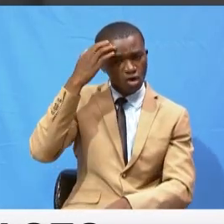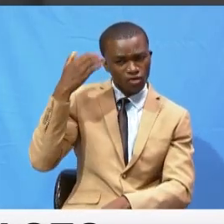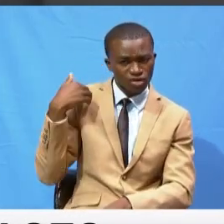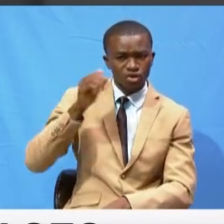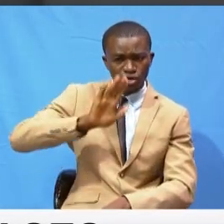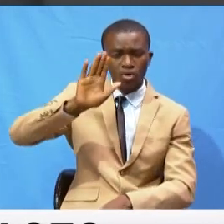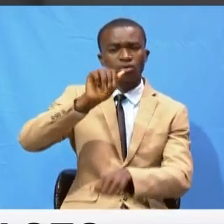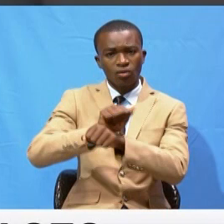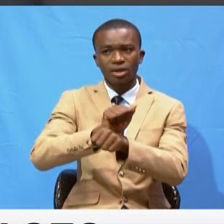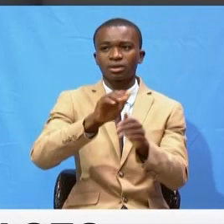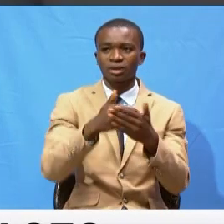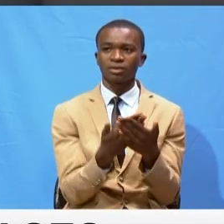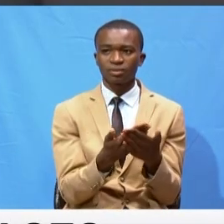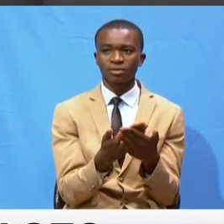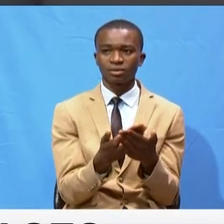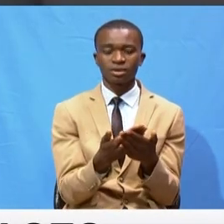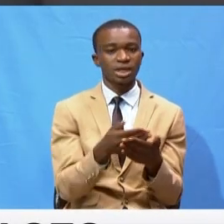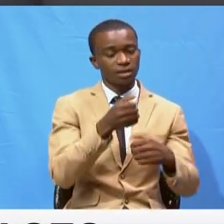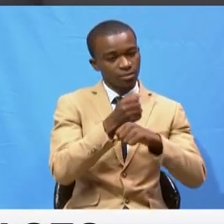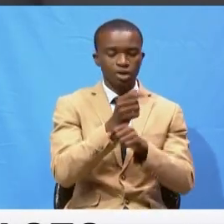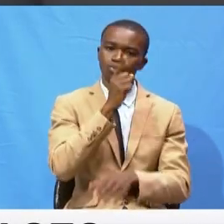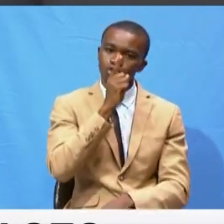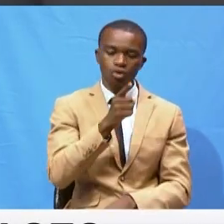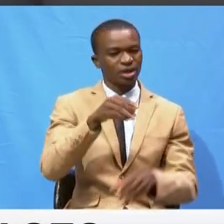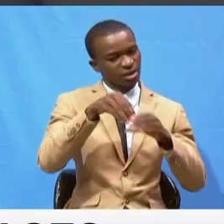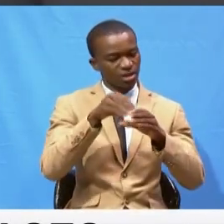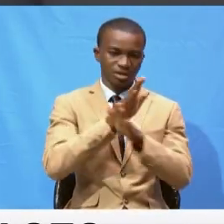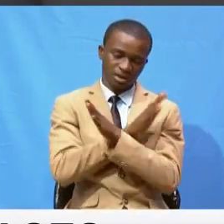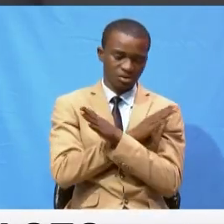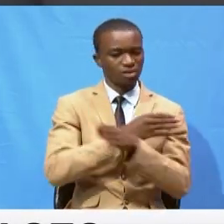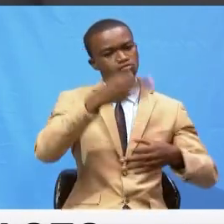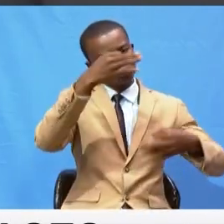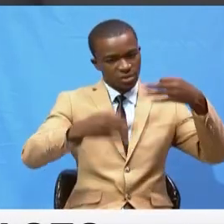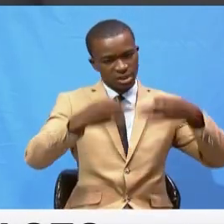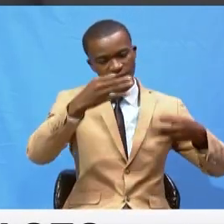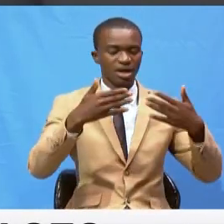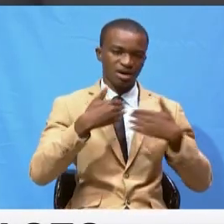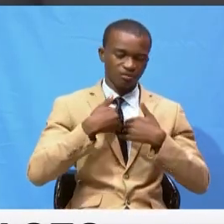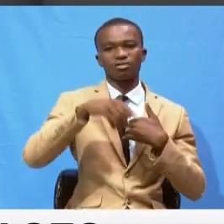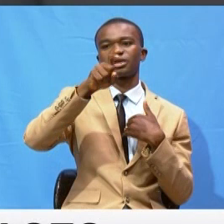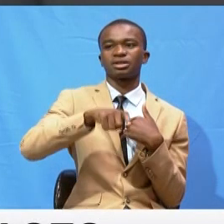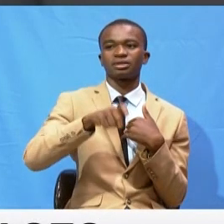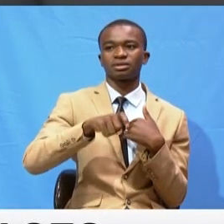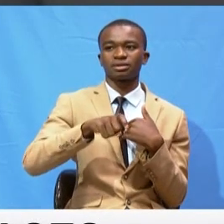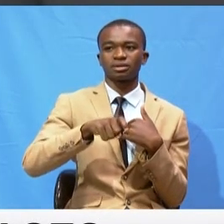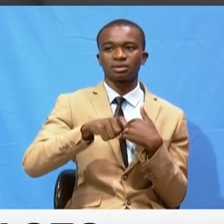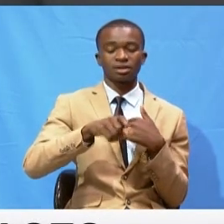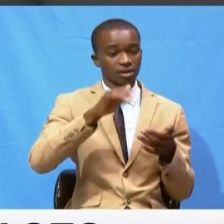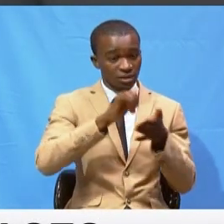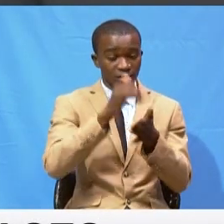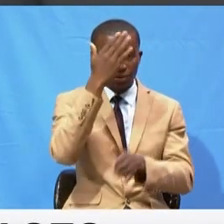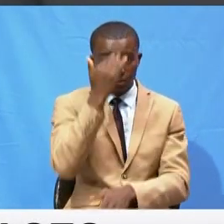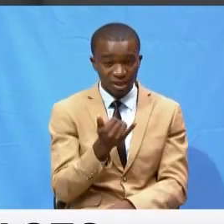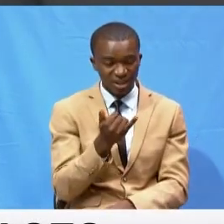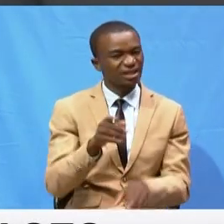and ensuring that justice is dispensed within time. When you get back